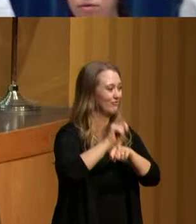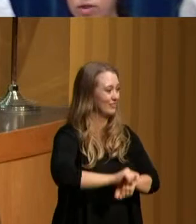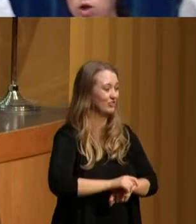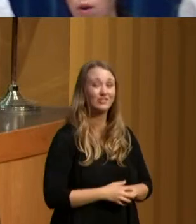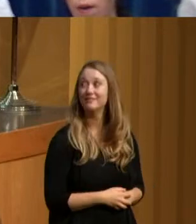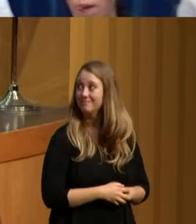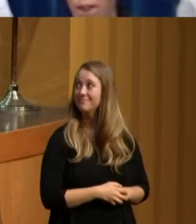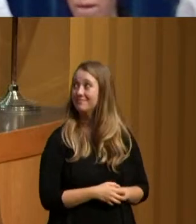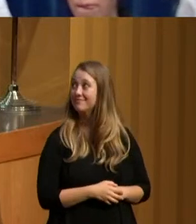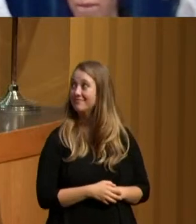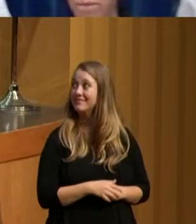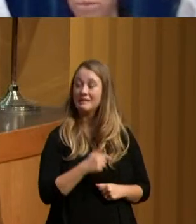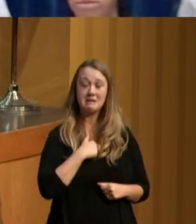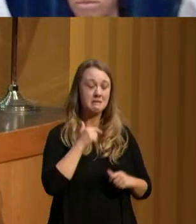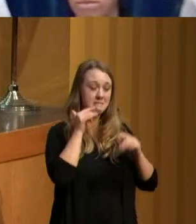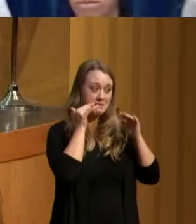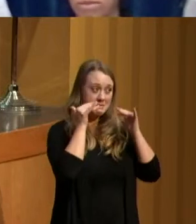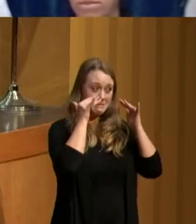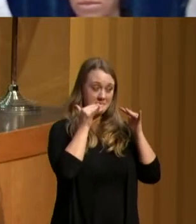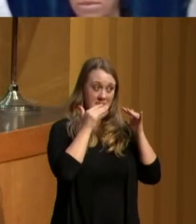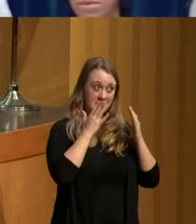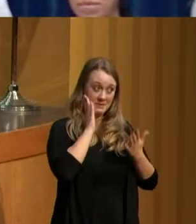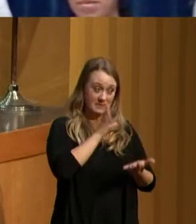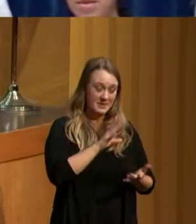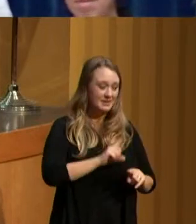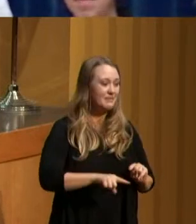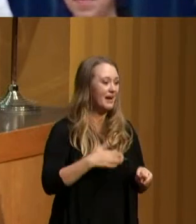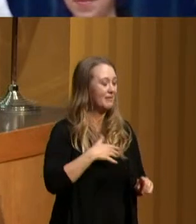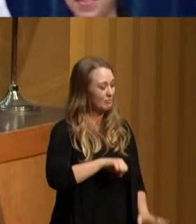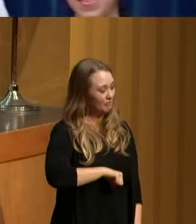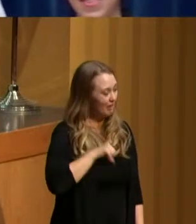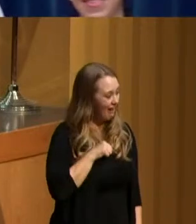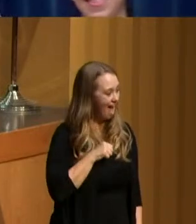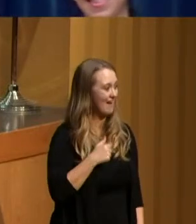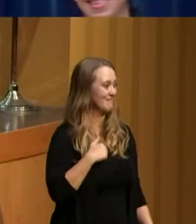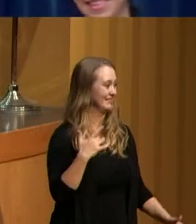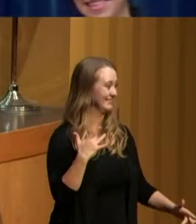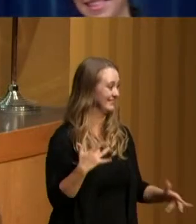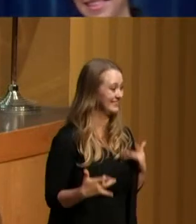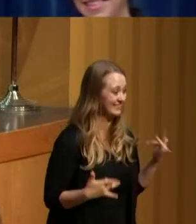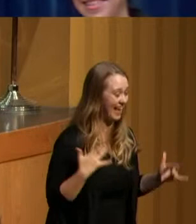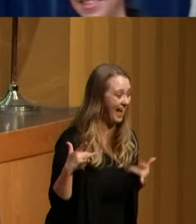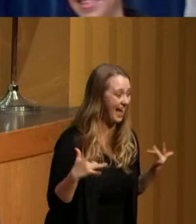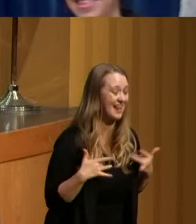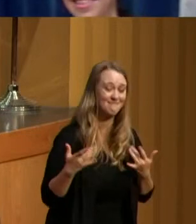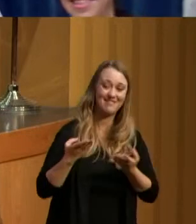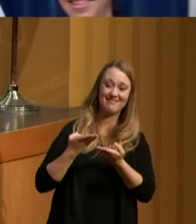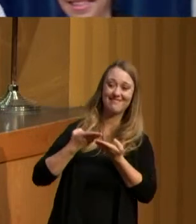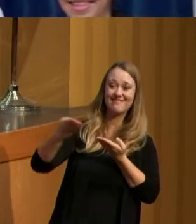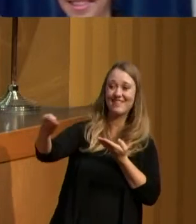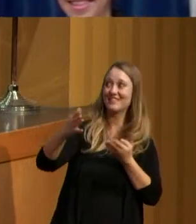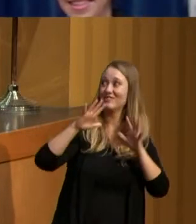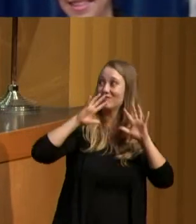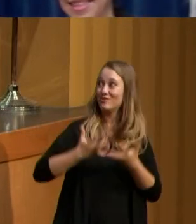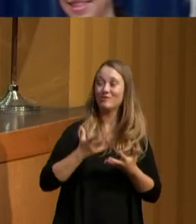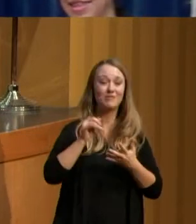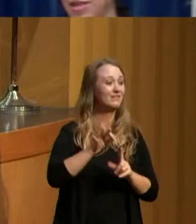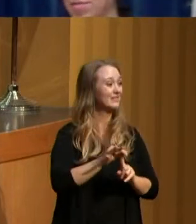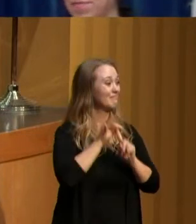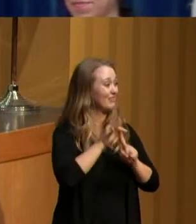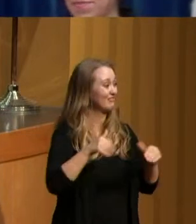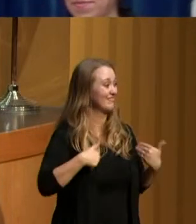I'm probably gonna get choked up, but how proud and excited I am about this group of special young ladies behind me